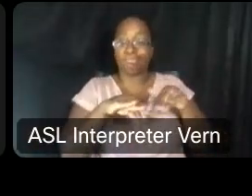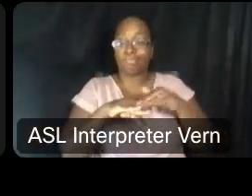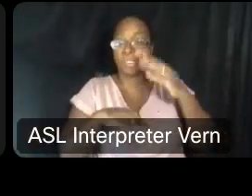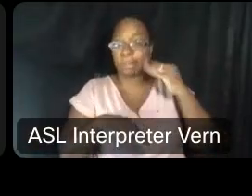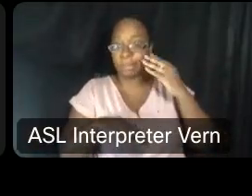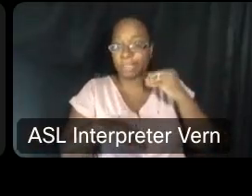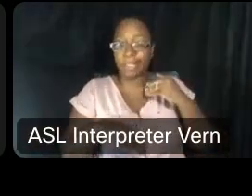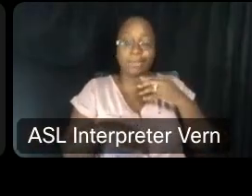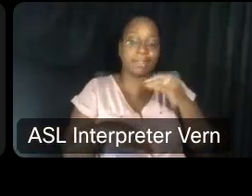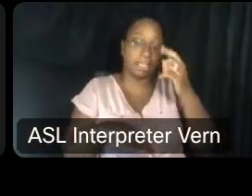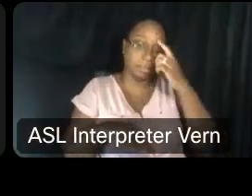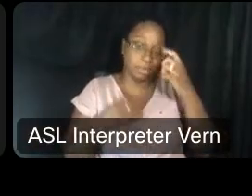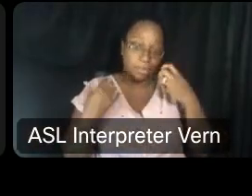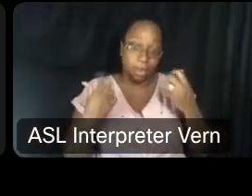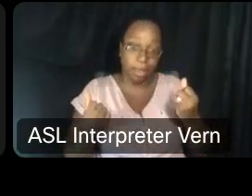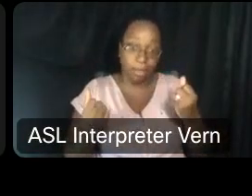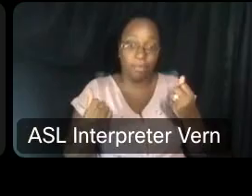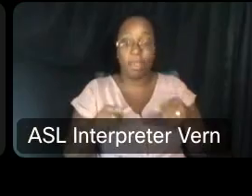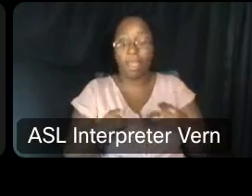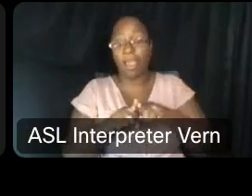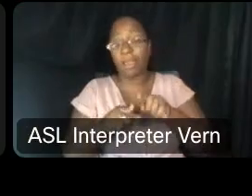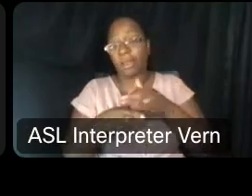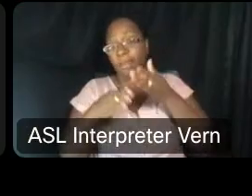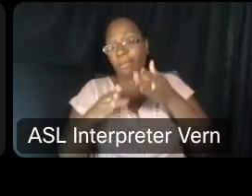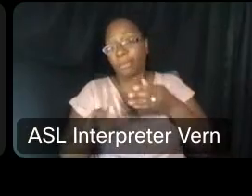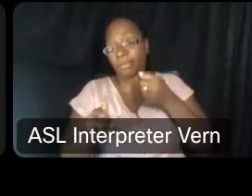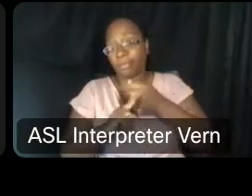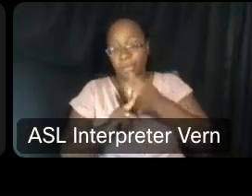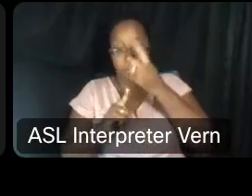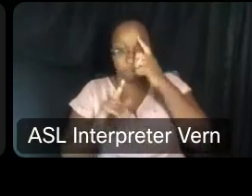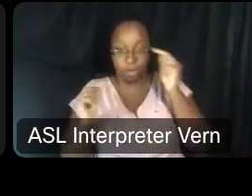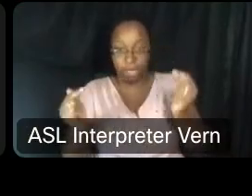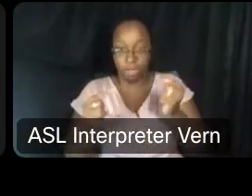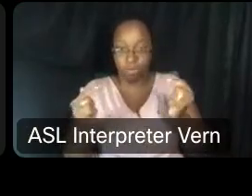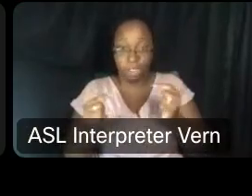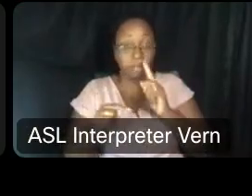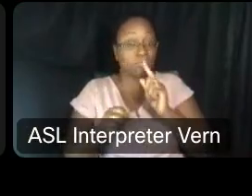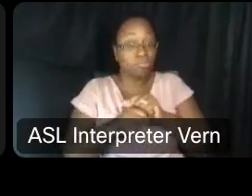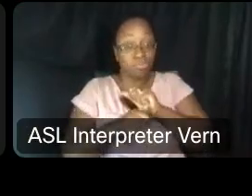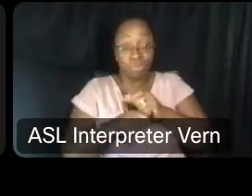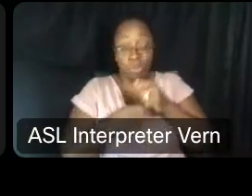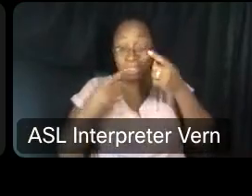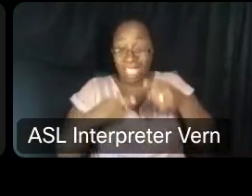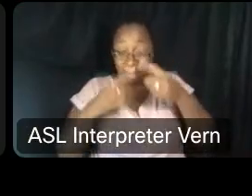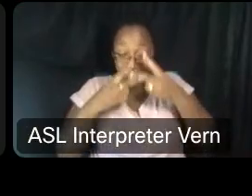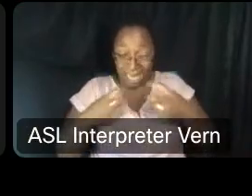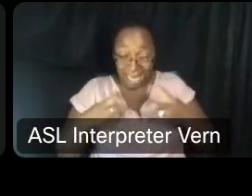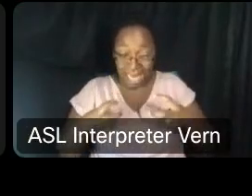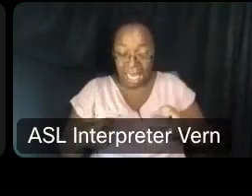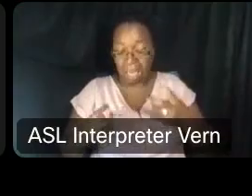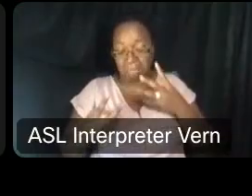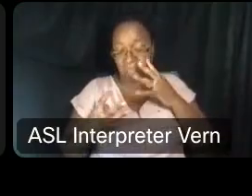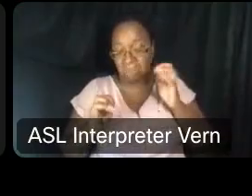brain injury is that we're not always going to know what's happening underneath every time. With the impact